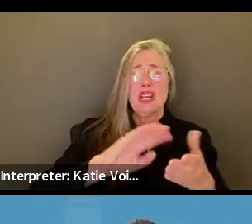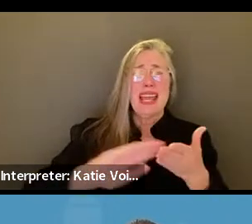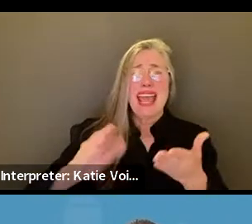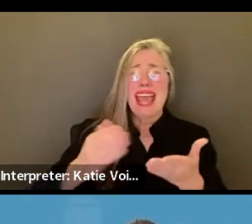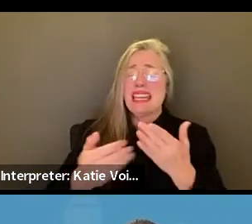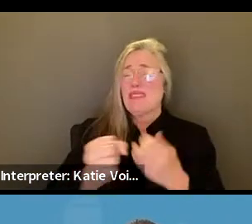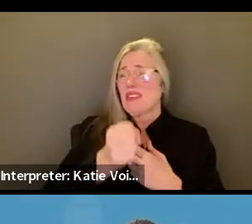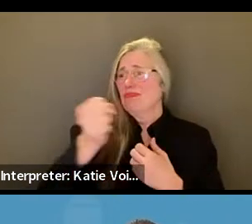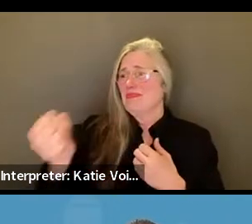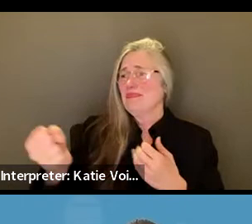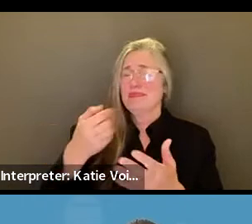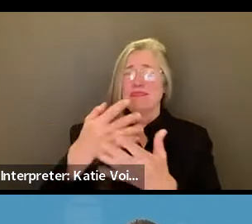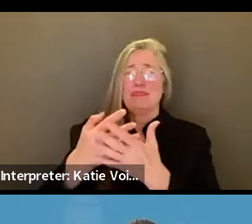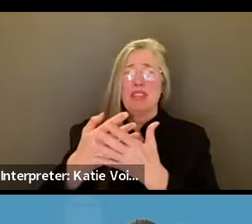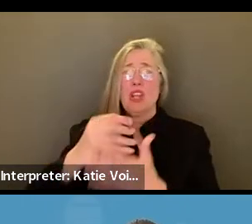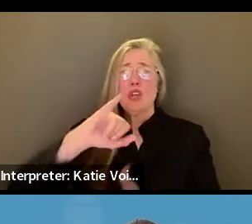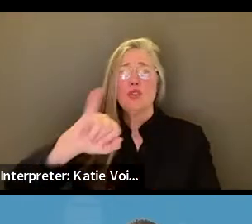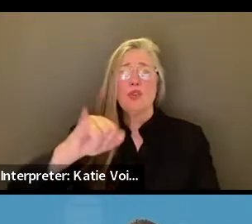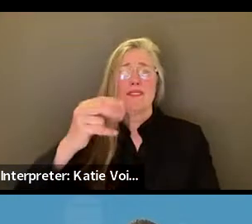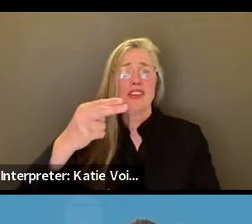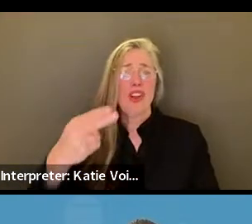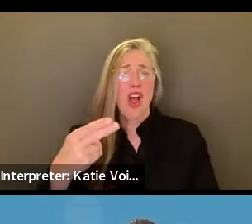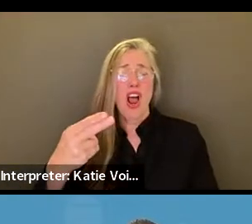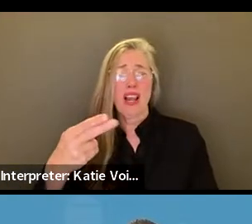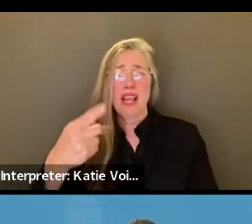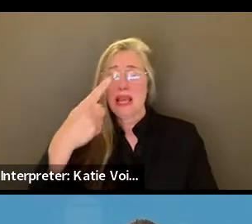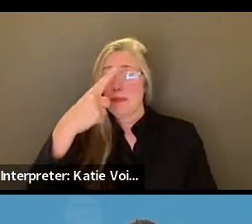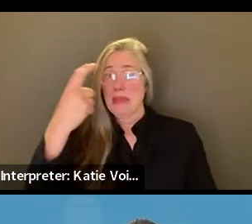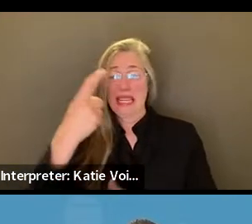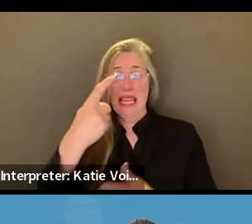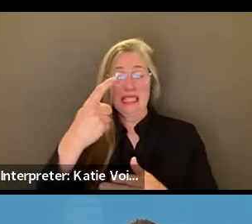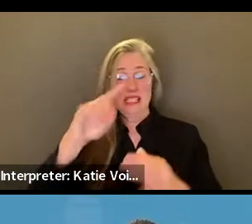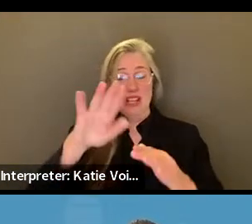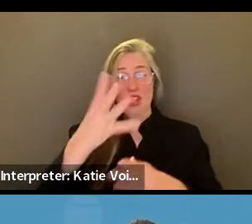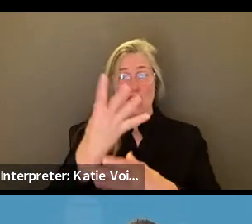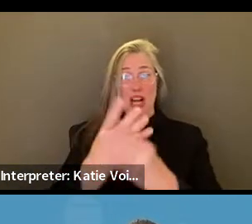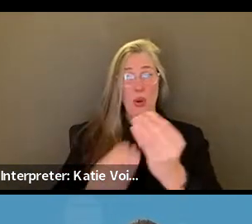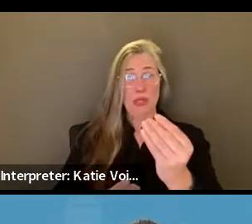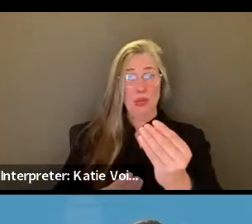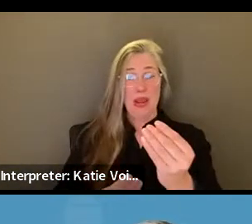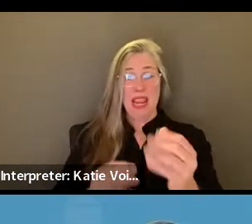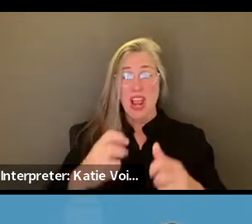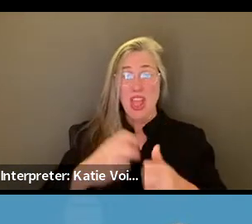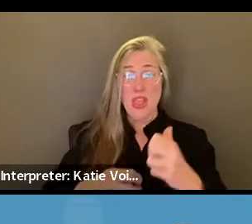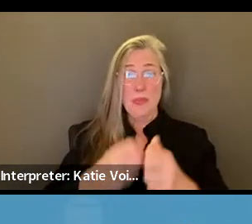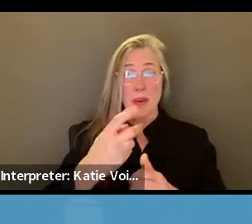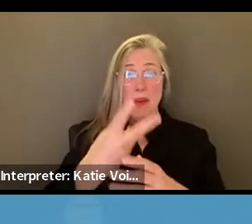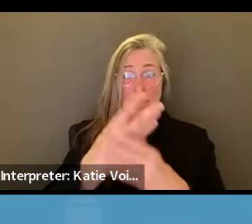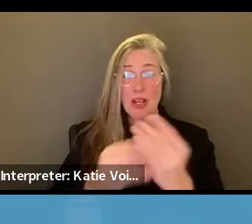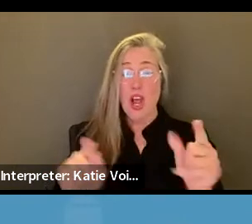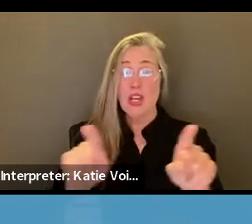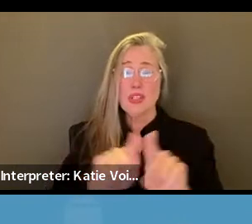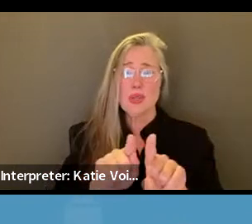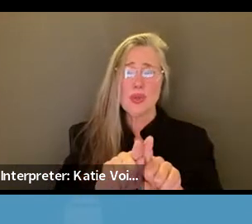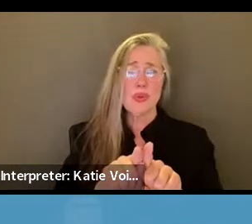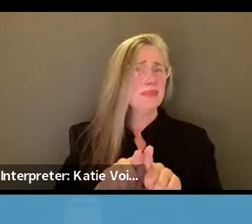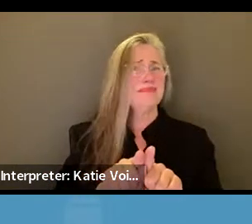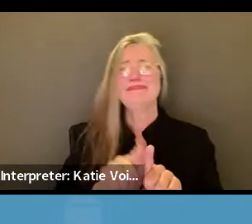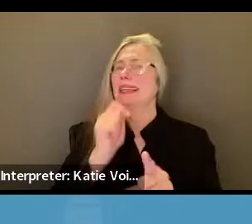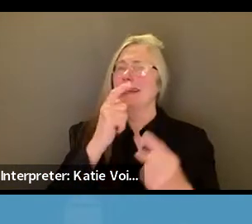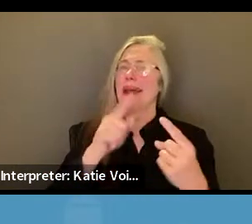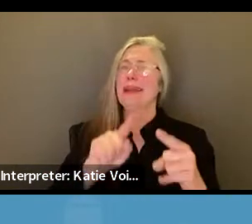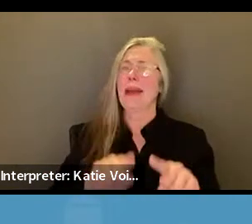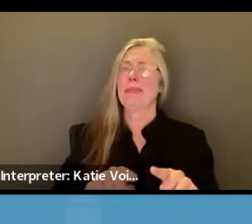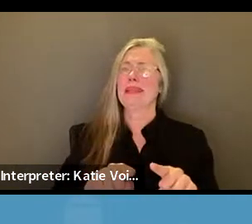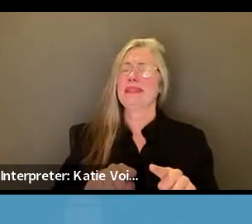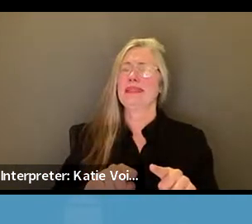the problem doesn't go away just because the child does. Sure, the responsible party is removed from campus, but that person is still